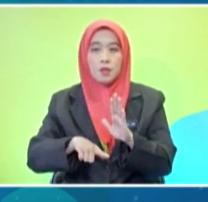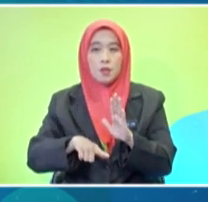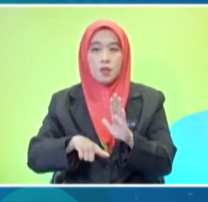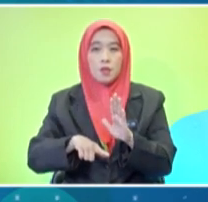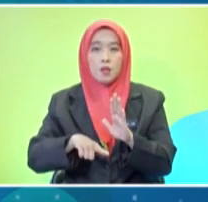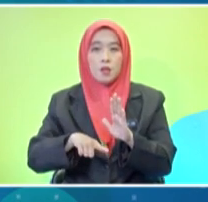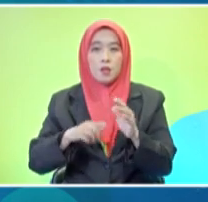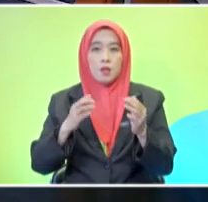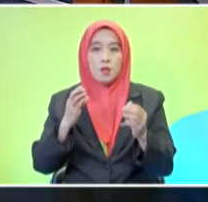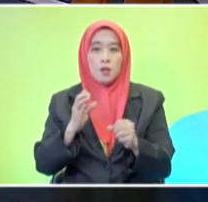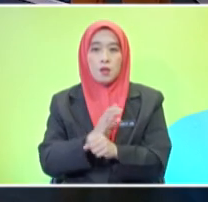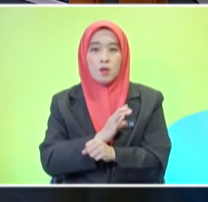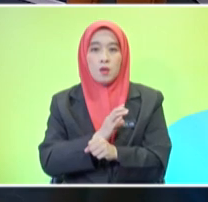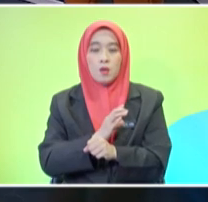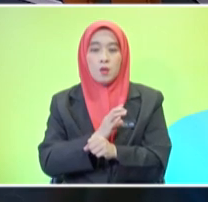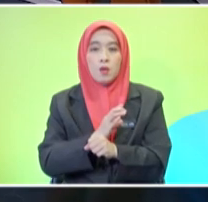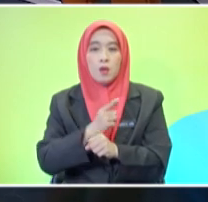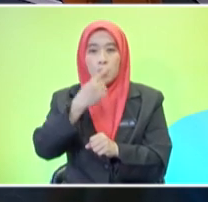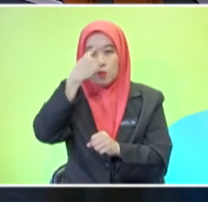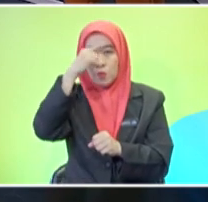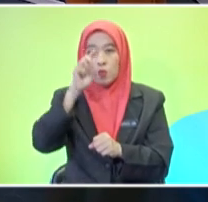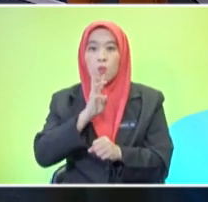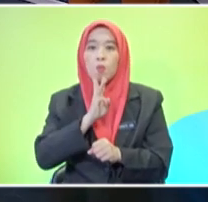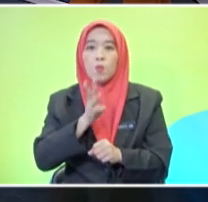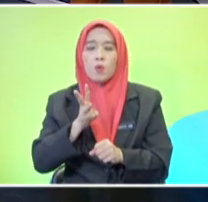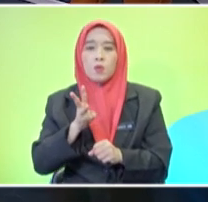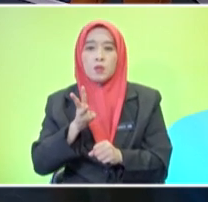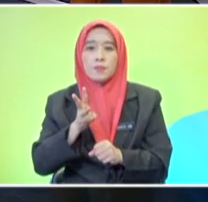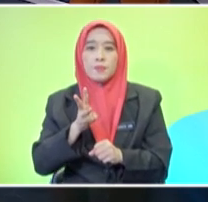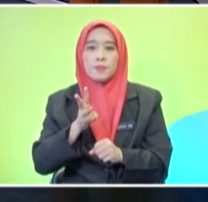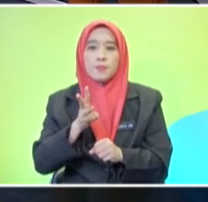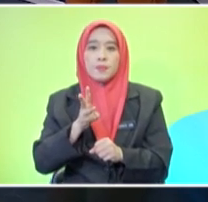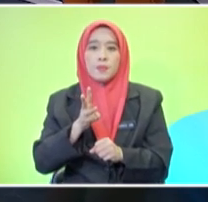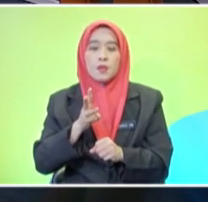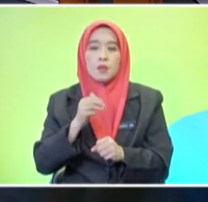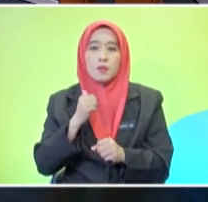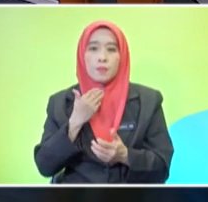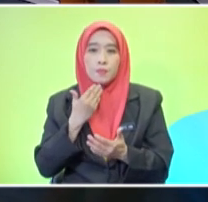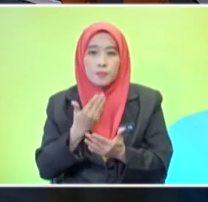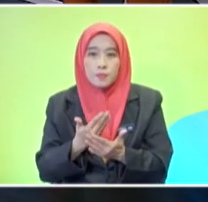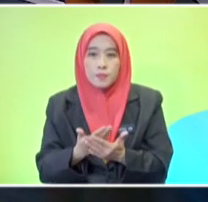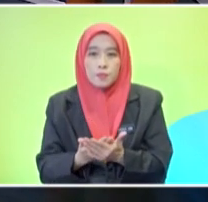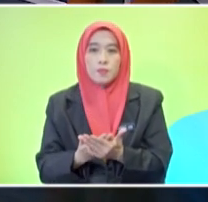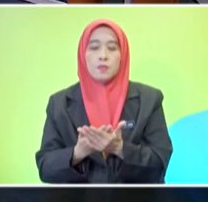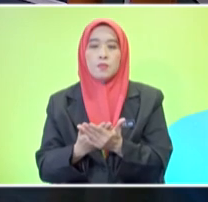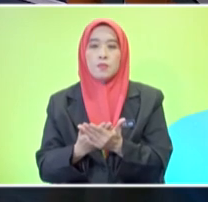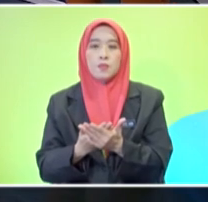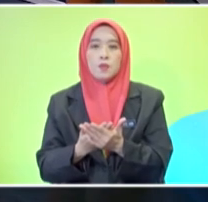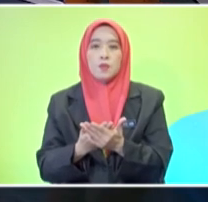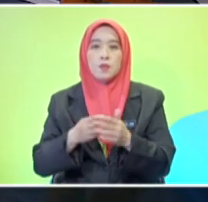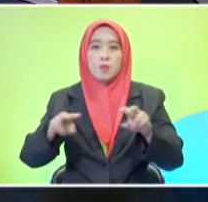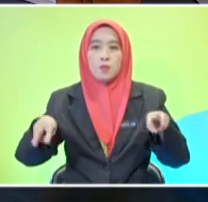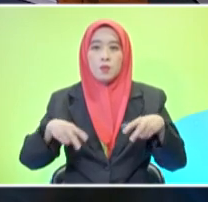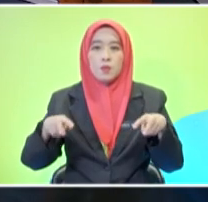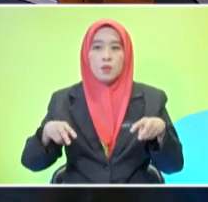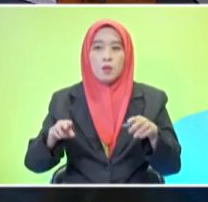Yes. Plants compete for water. That is correct. Alright, so that's about it for this segment where we